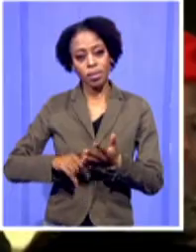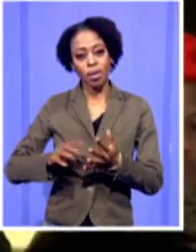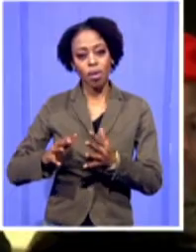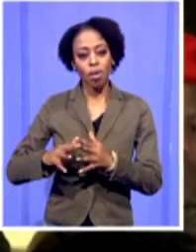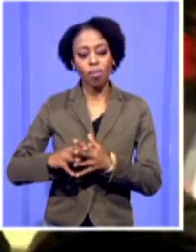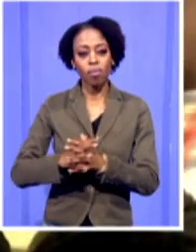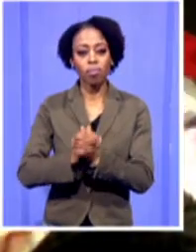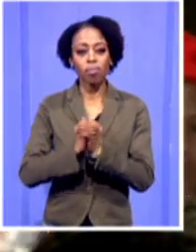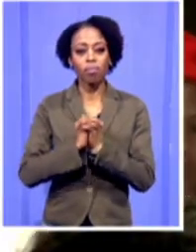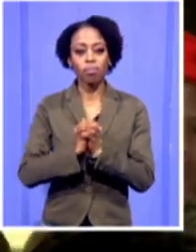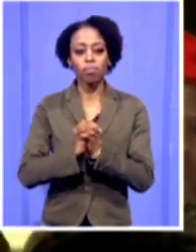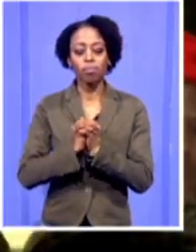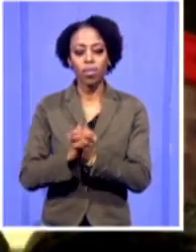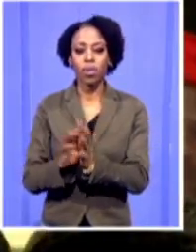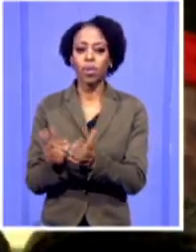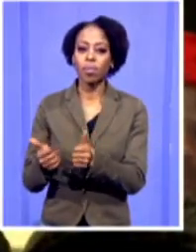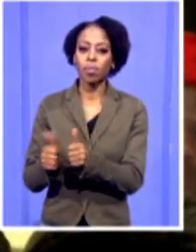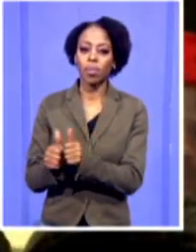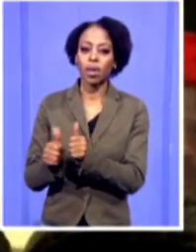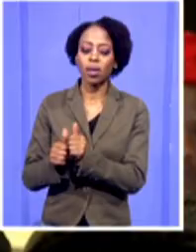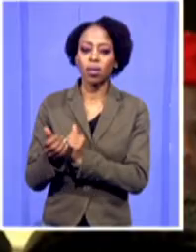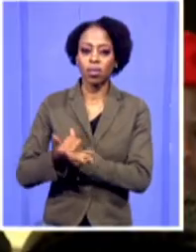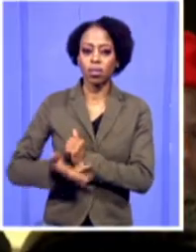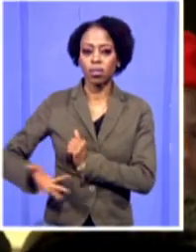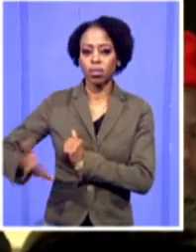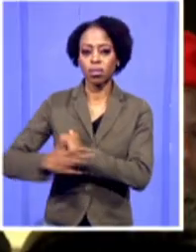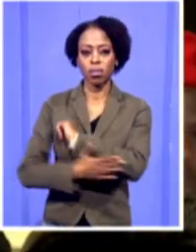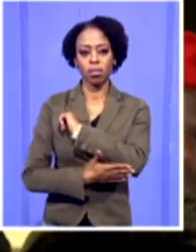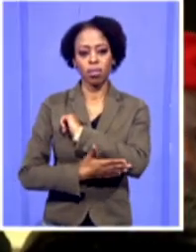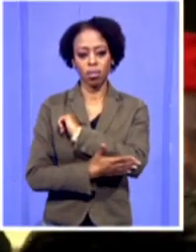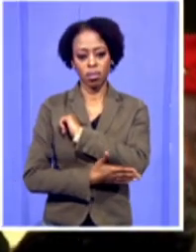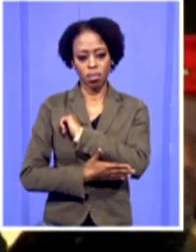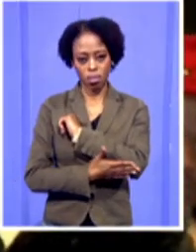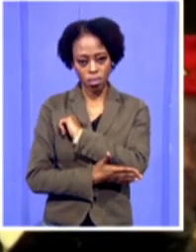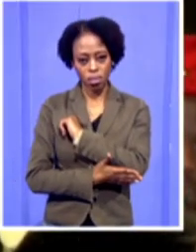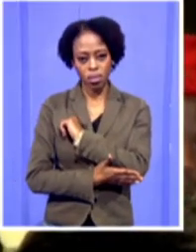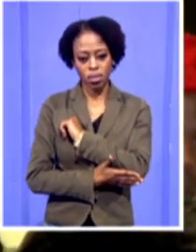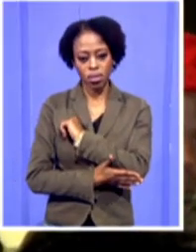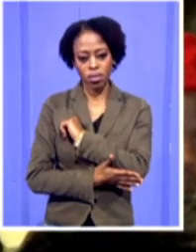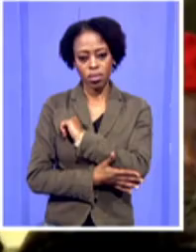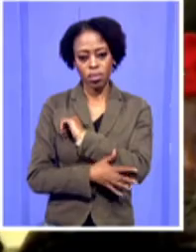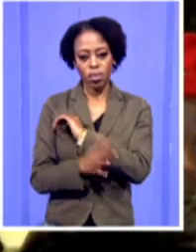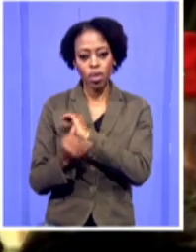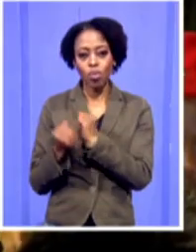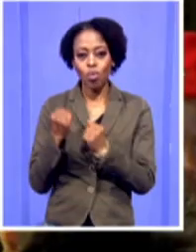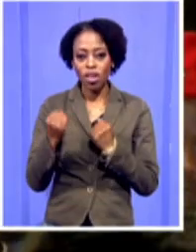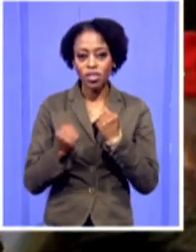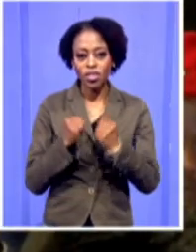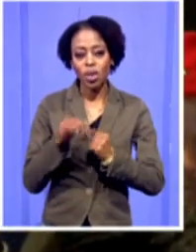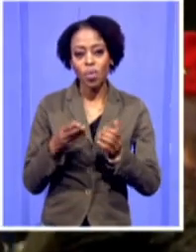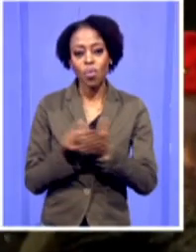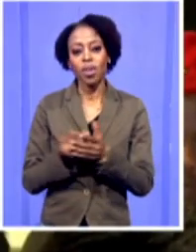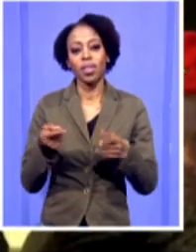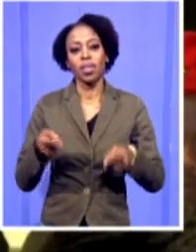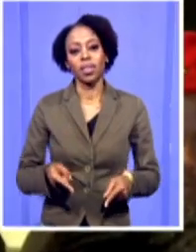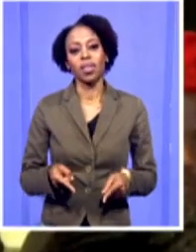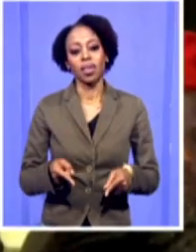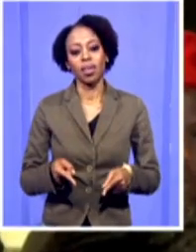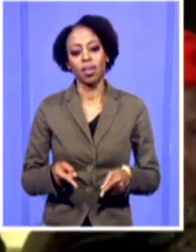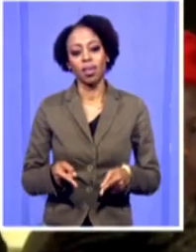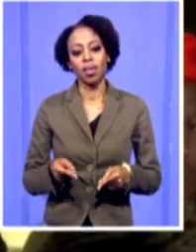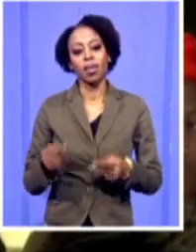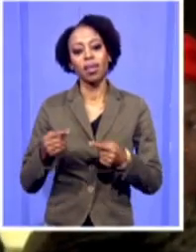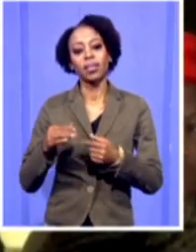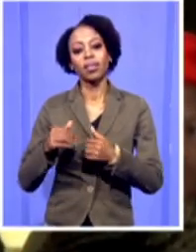solidarity with our alliance partners here in the country, that we are struggling with here in the country, as opposed to fraternal